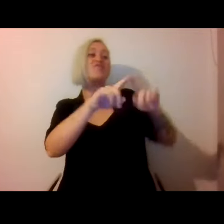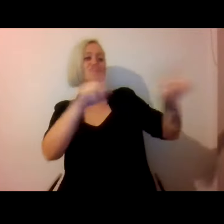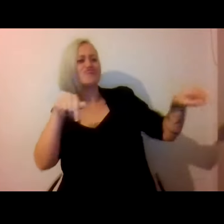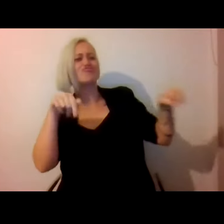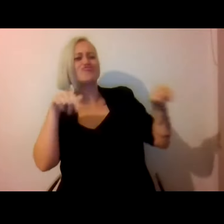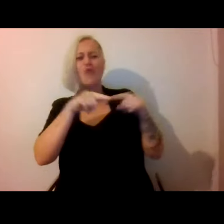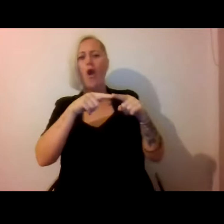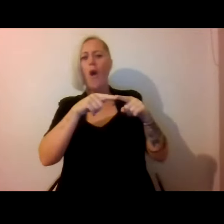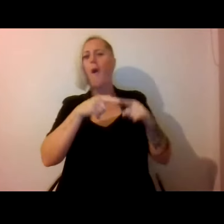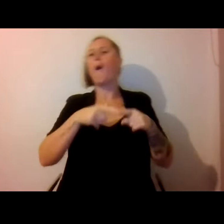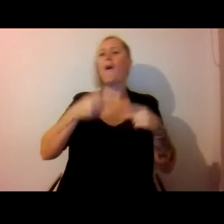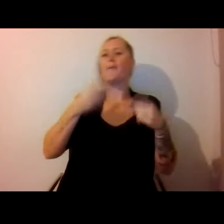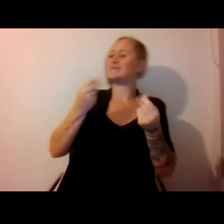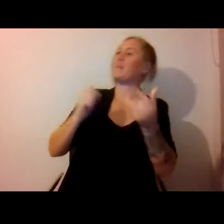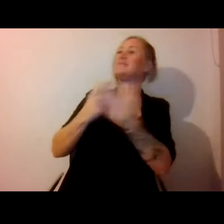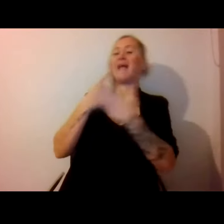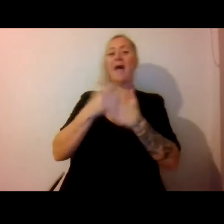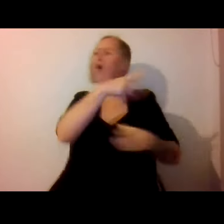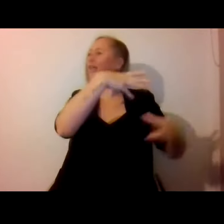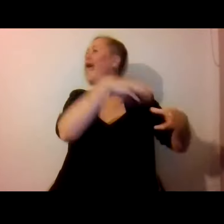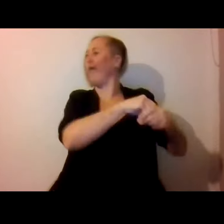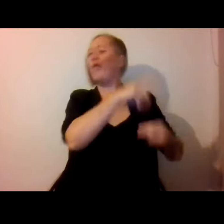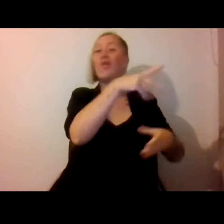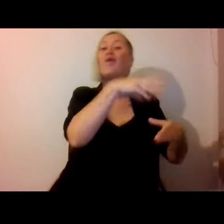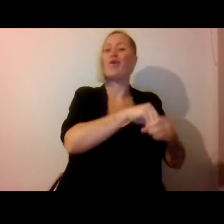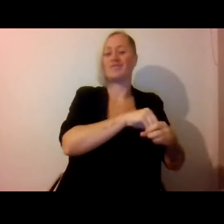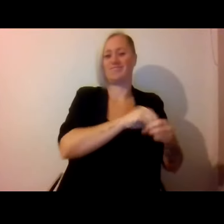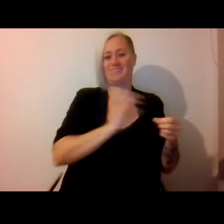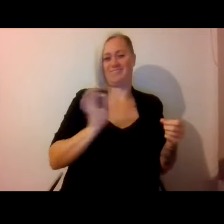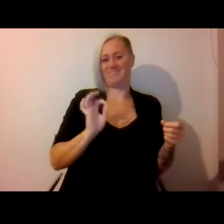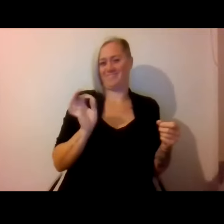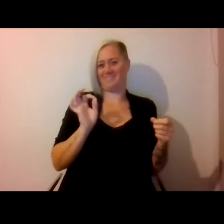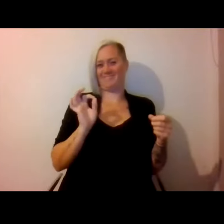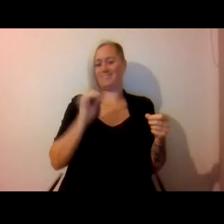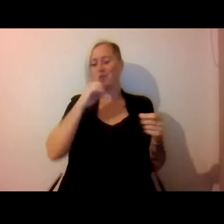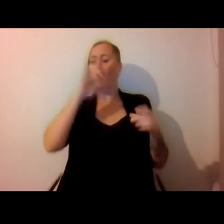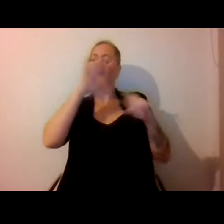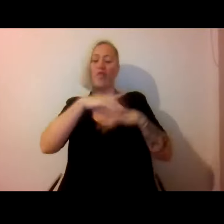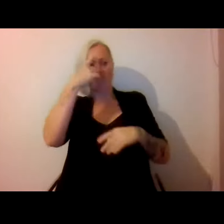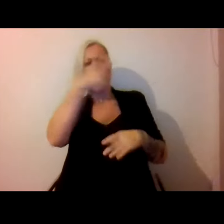not always inclusion. So people often confuse that. It can be an illusion.